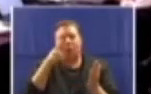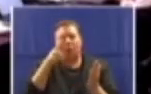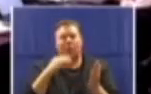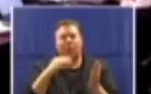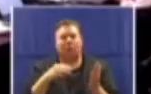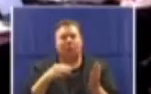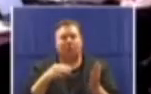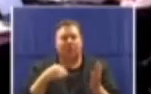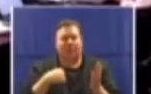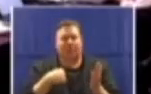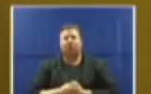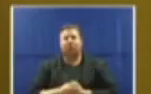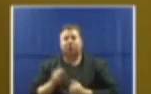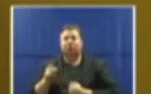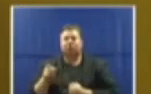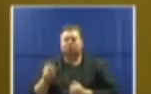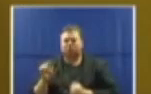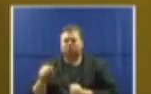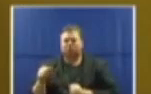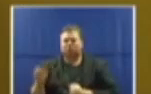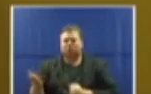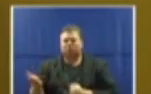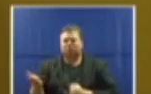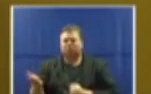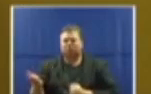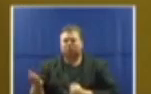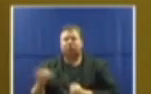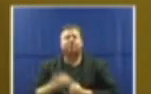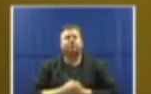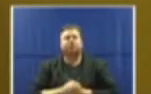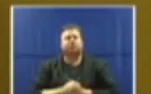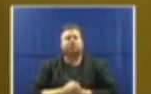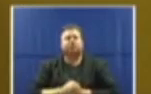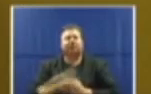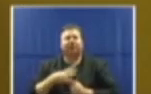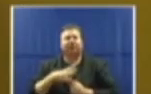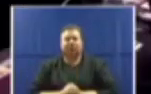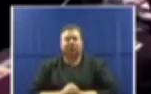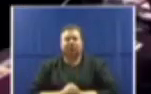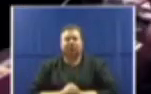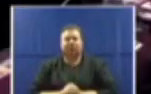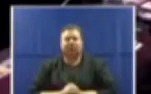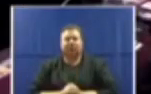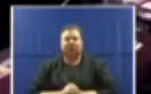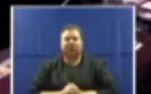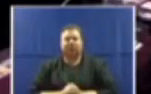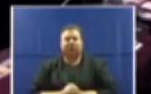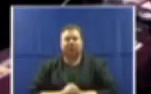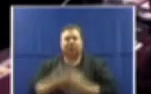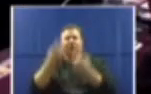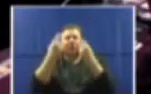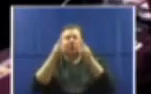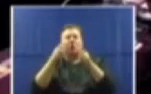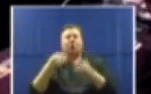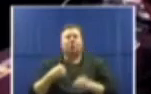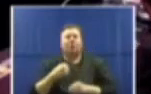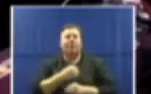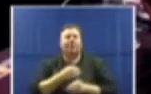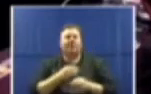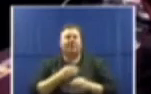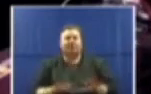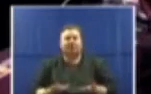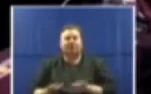them. Therefore, we're dealing with someone that is undermining us. So it is not a matter of time, because you